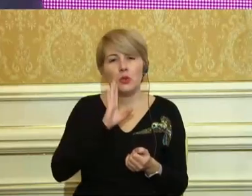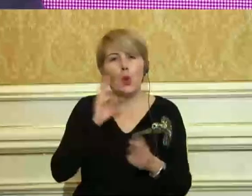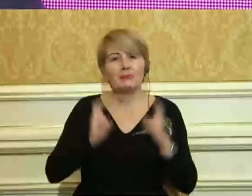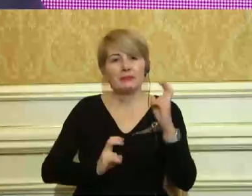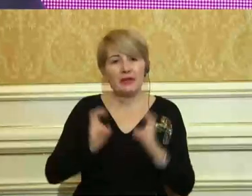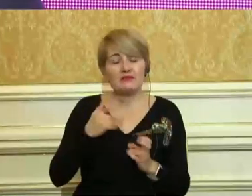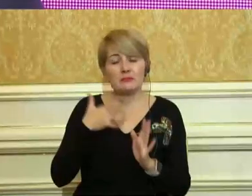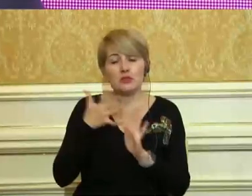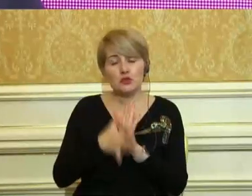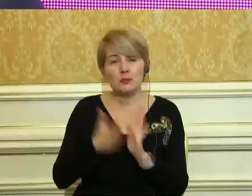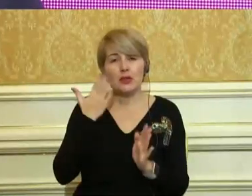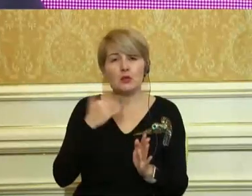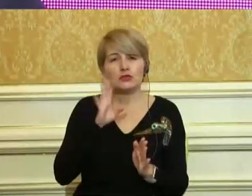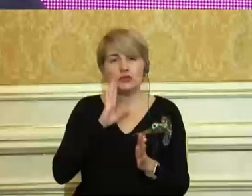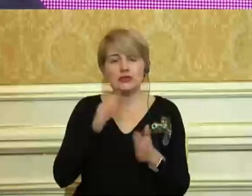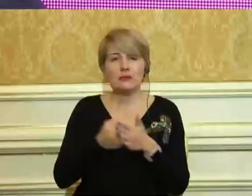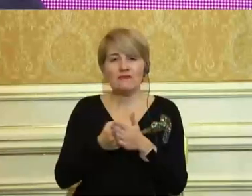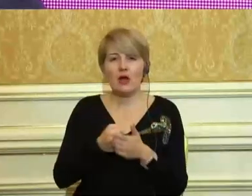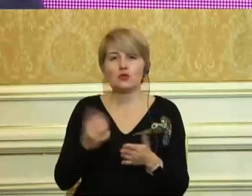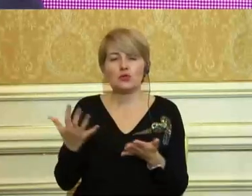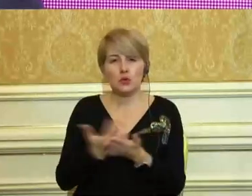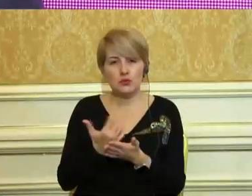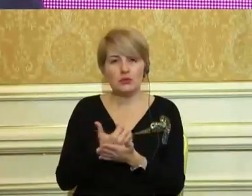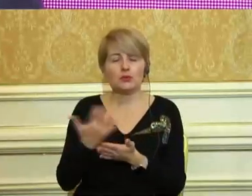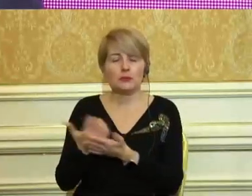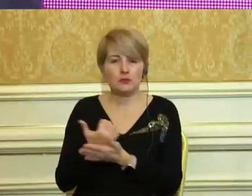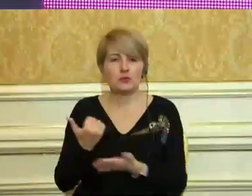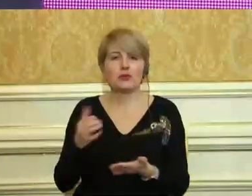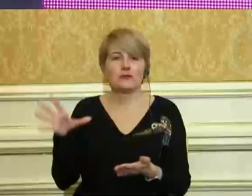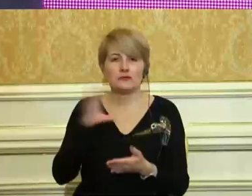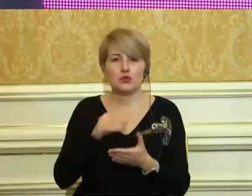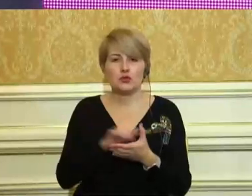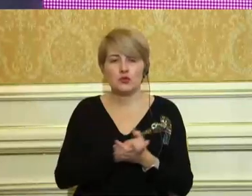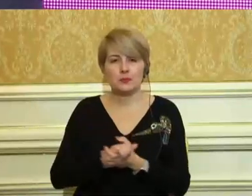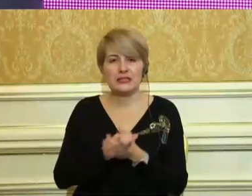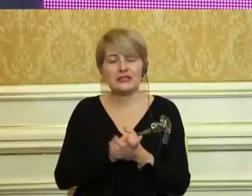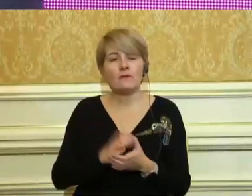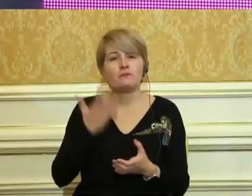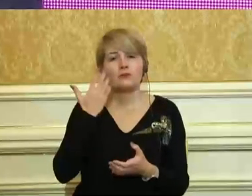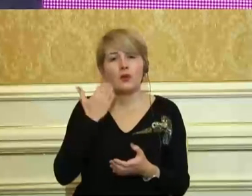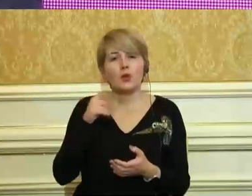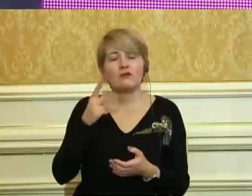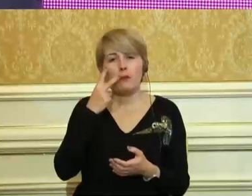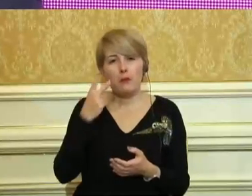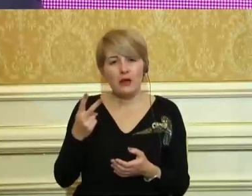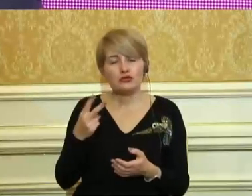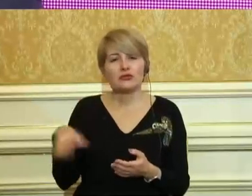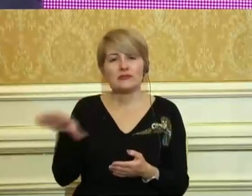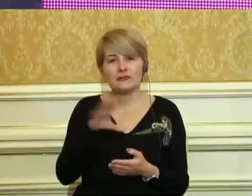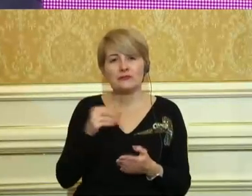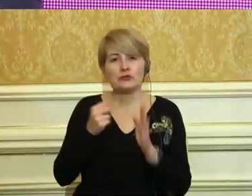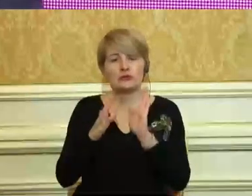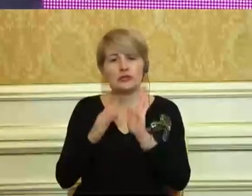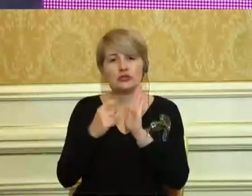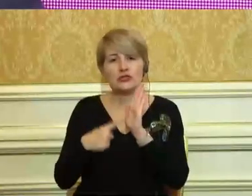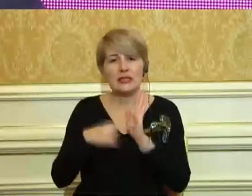everyone succeeds. And so when you looked at some of the statistics at the time, only 16% of small and